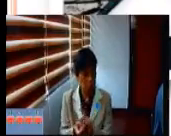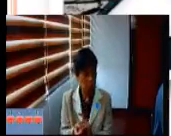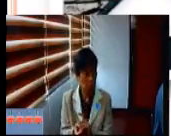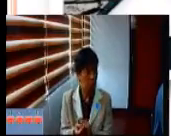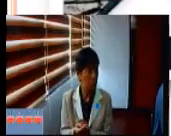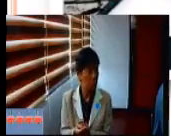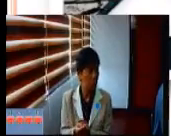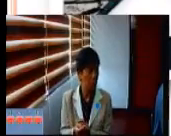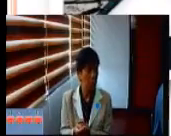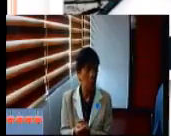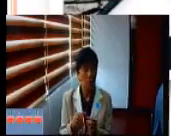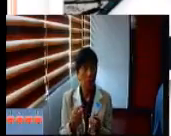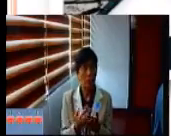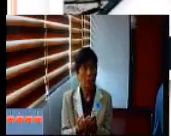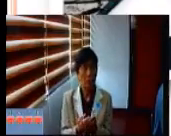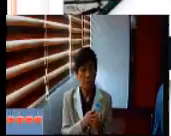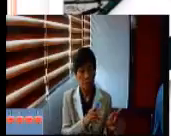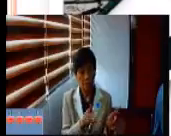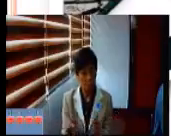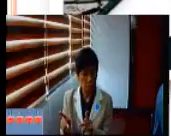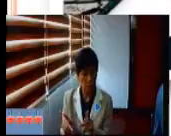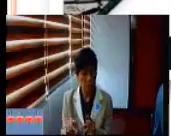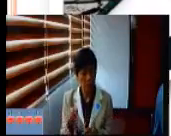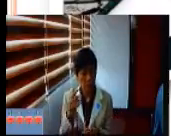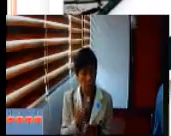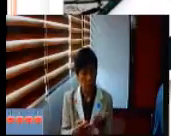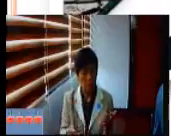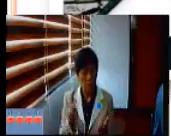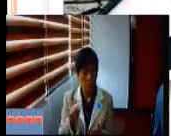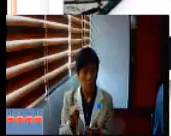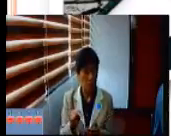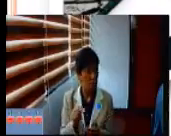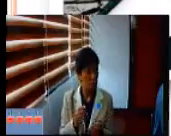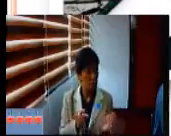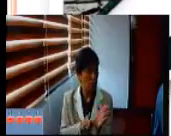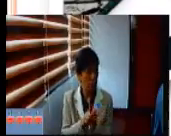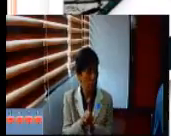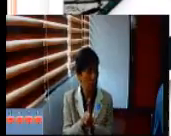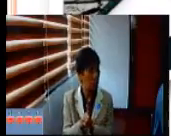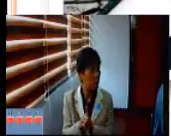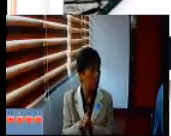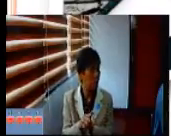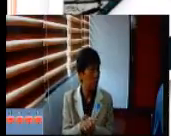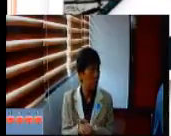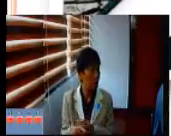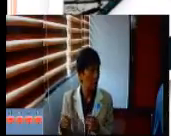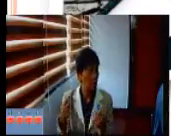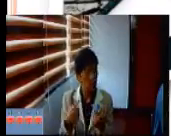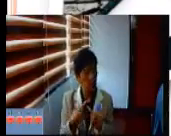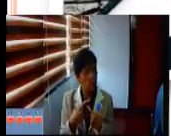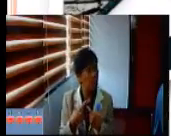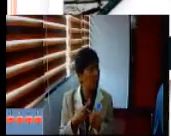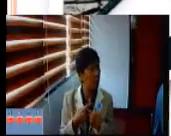extension agenda of the things that we need to develop. I guess the question now is actually